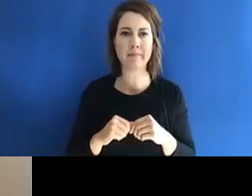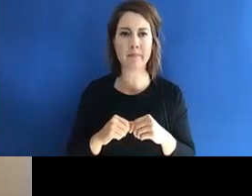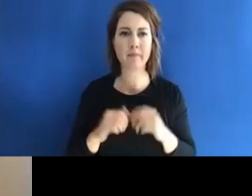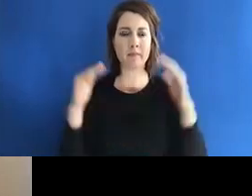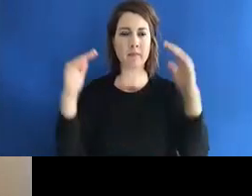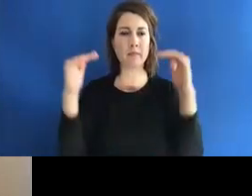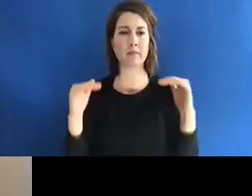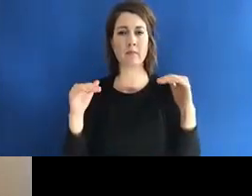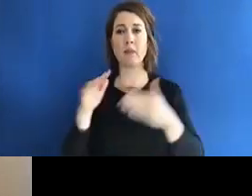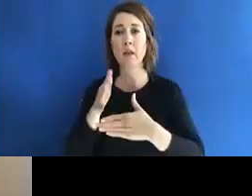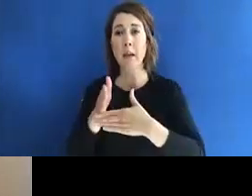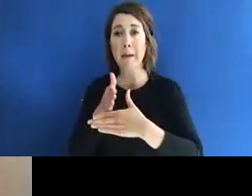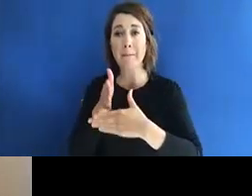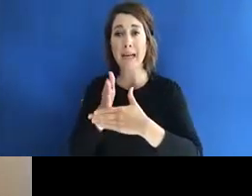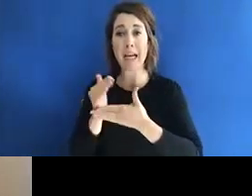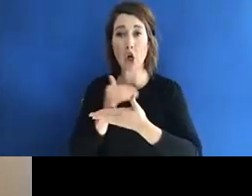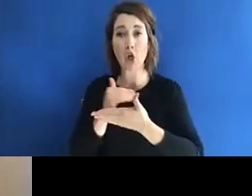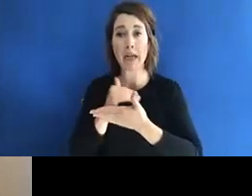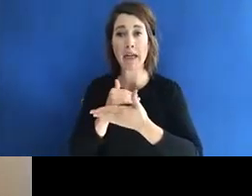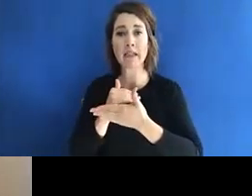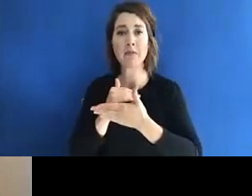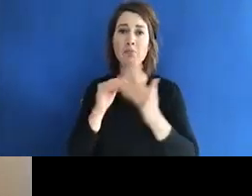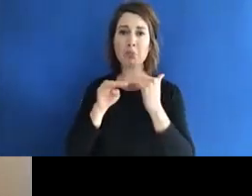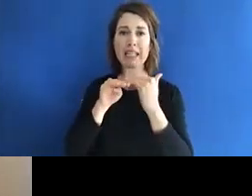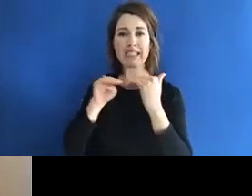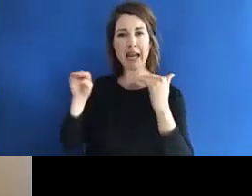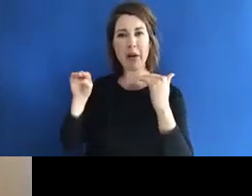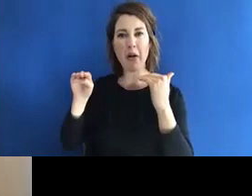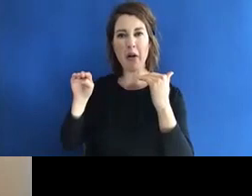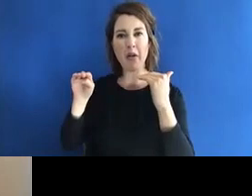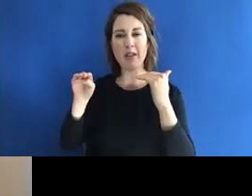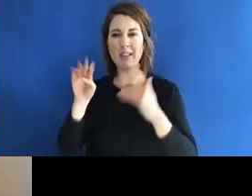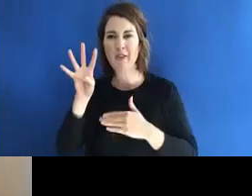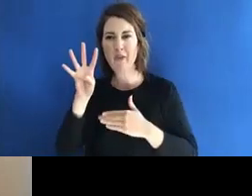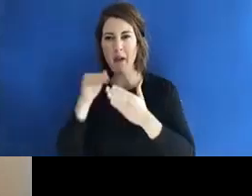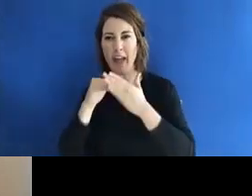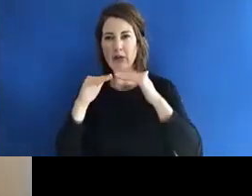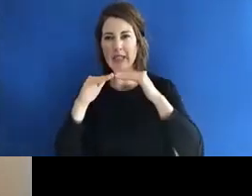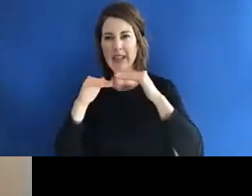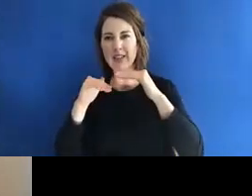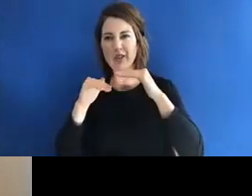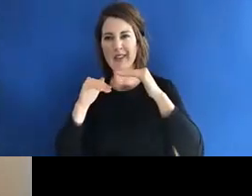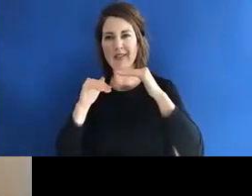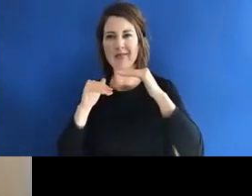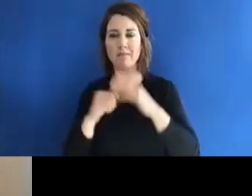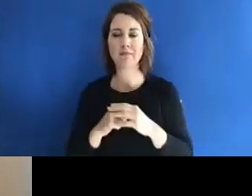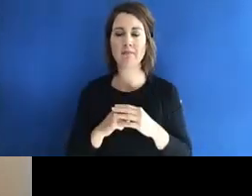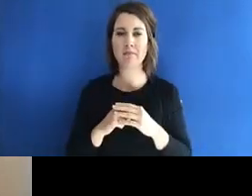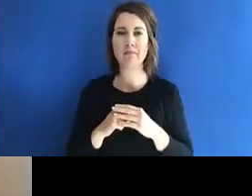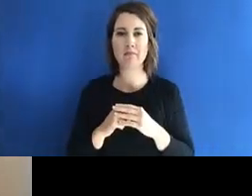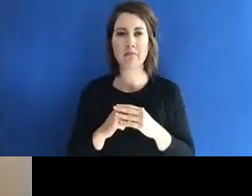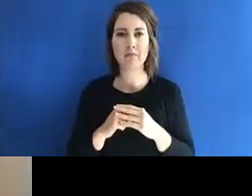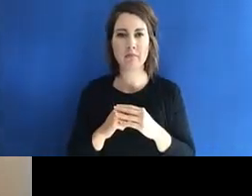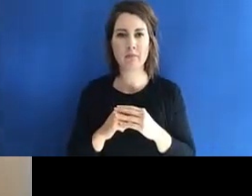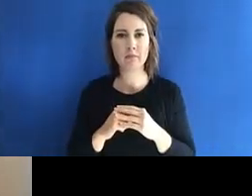Median earnings stayed relatively stable at just under $4,000 for those individuals' earnings in the